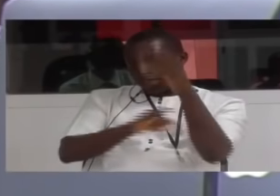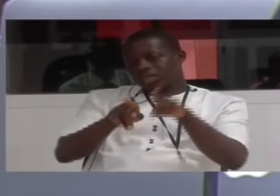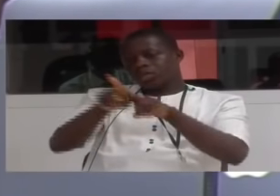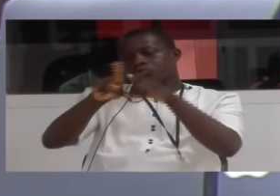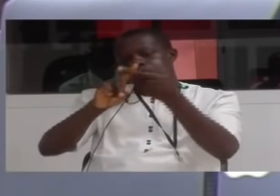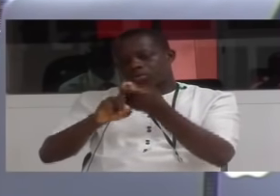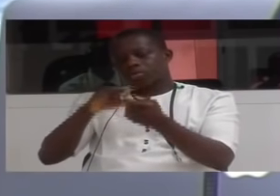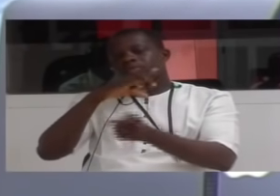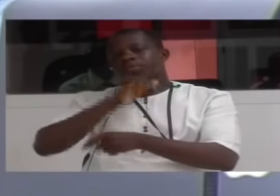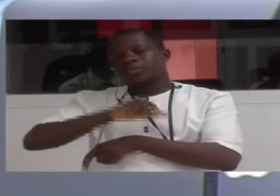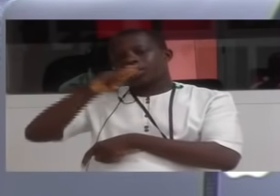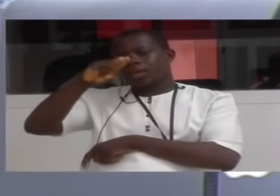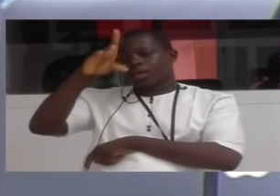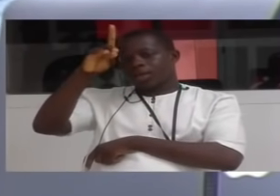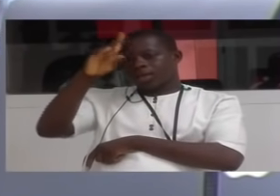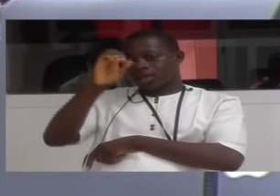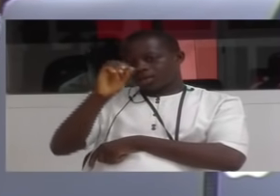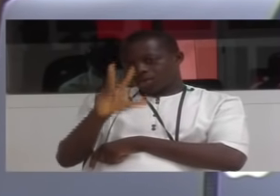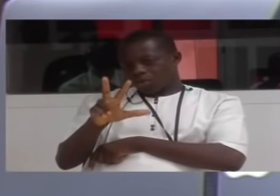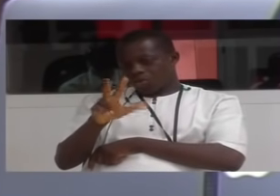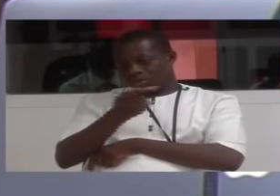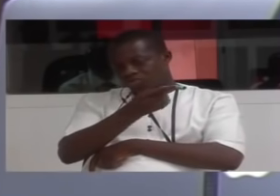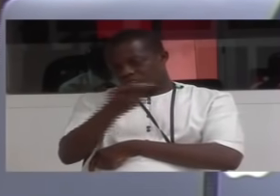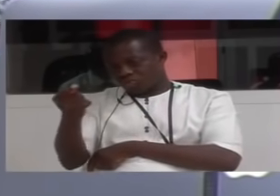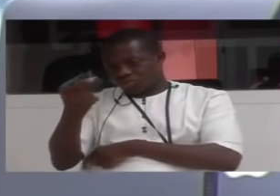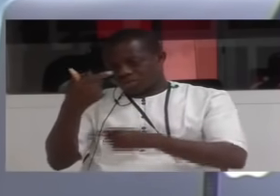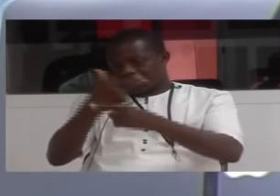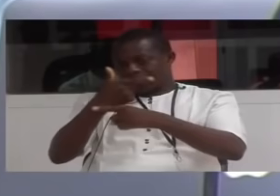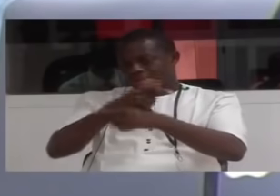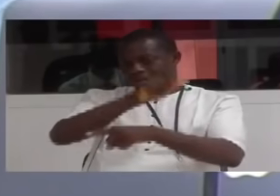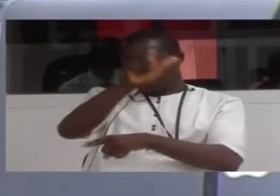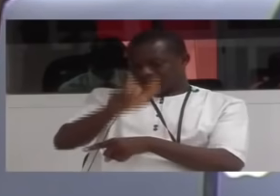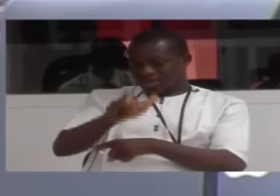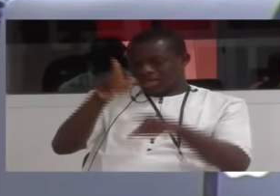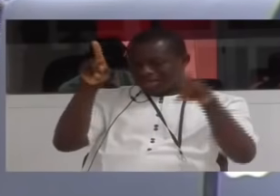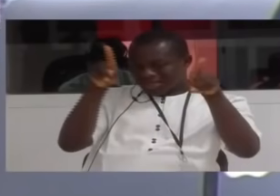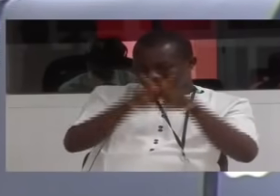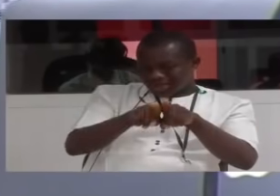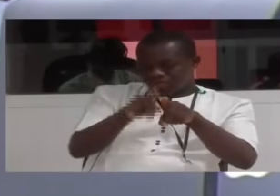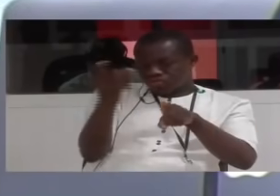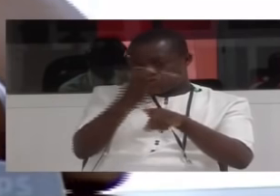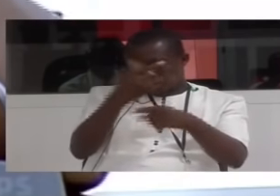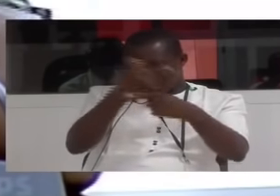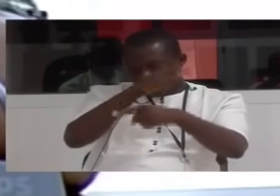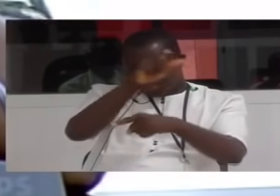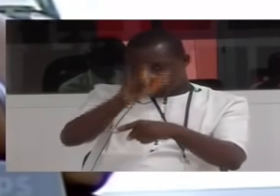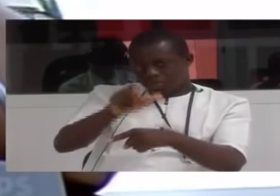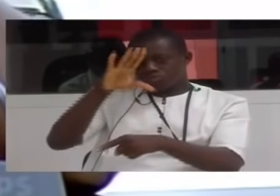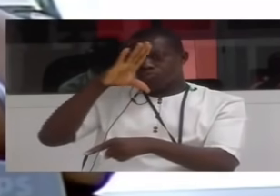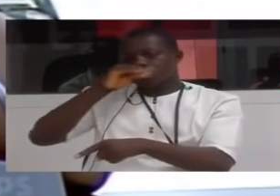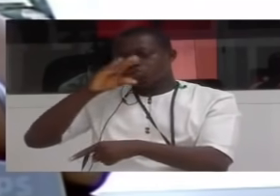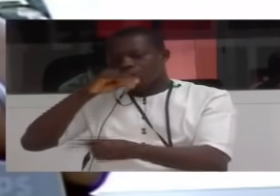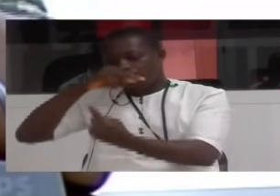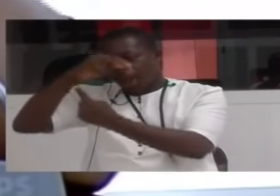Ndau, those two civilians who were with you, was it these same two civilians we are talking about or different?